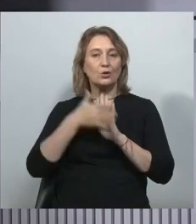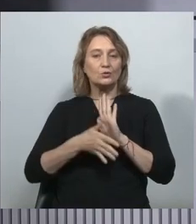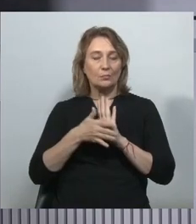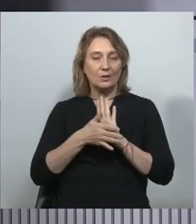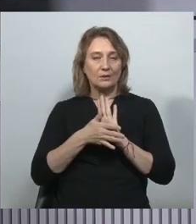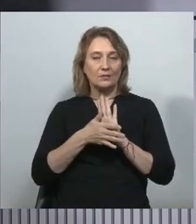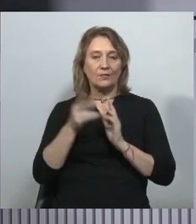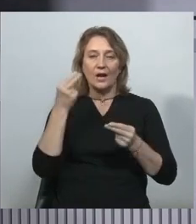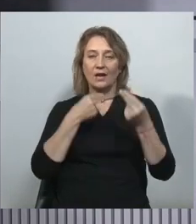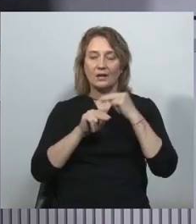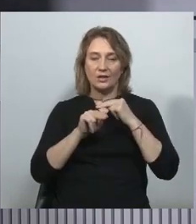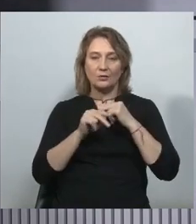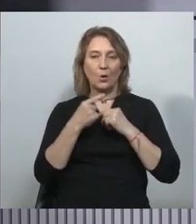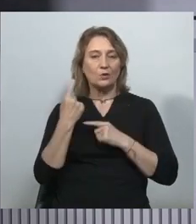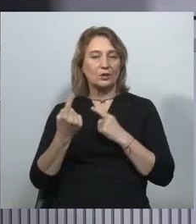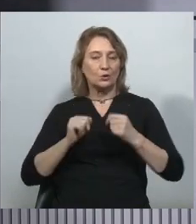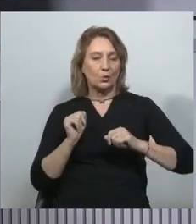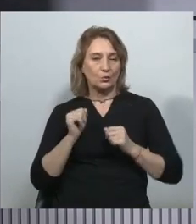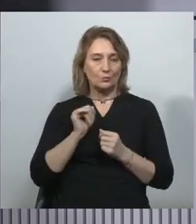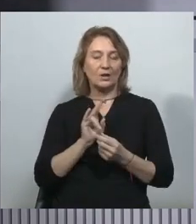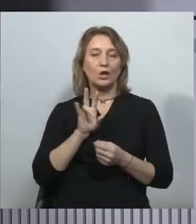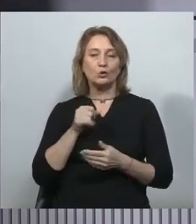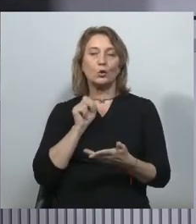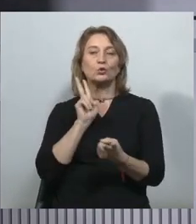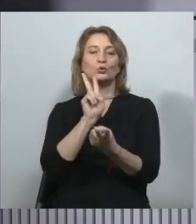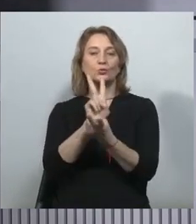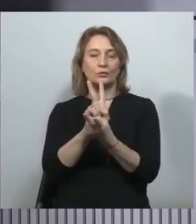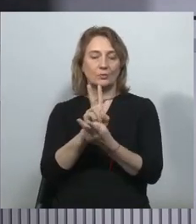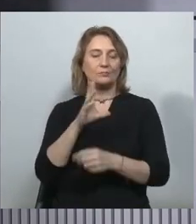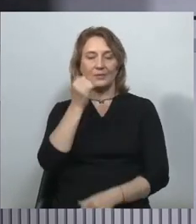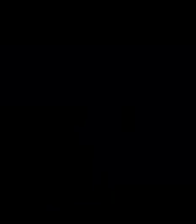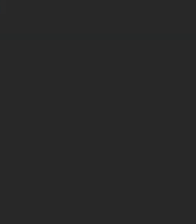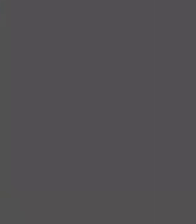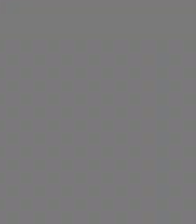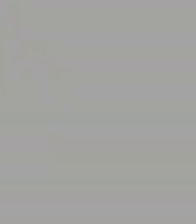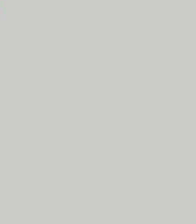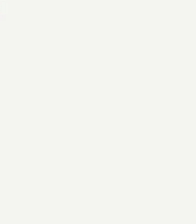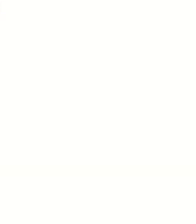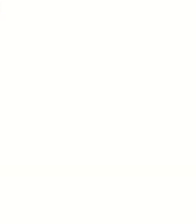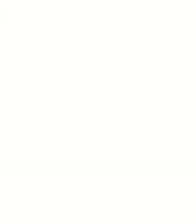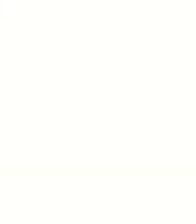better, and see you. And I would like to thank the DMF team as well. See you.